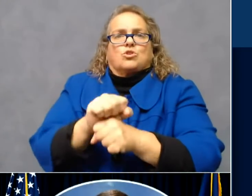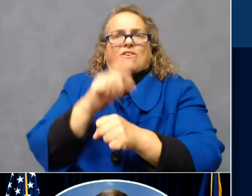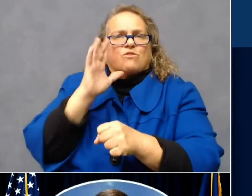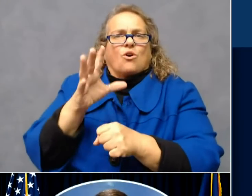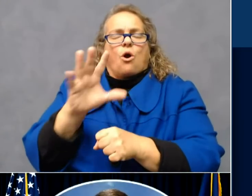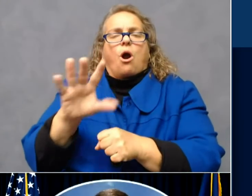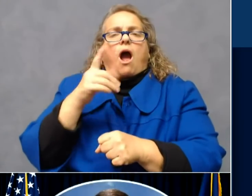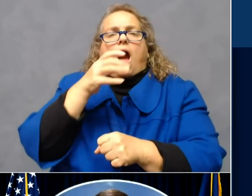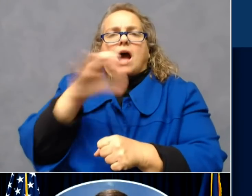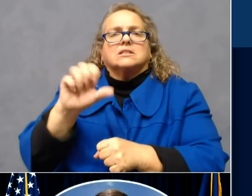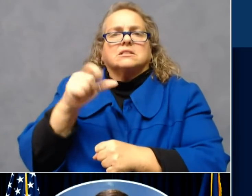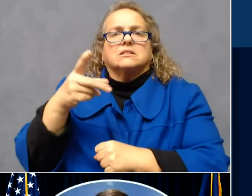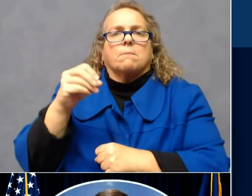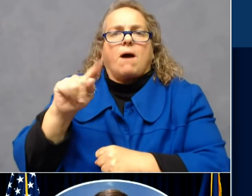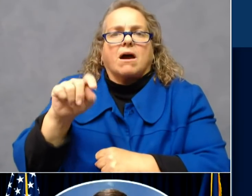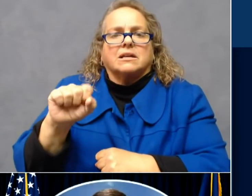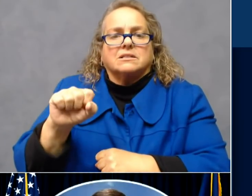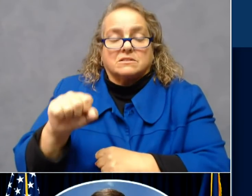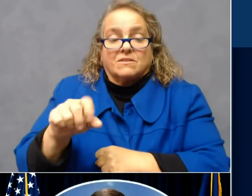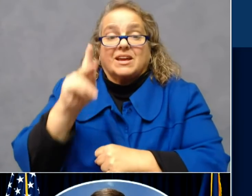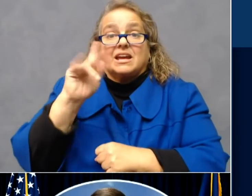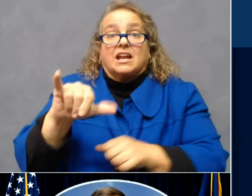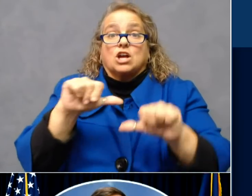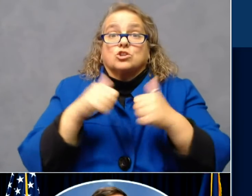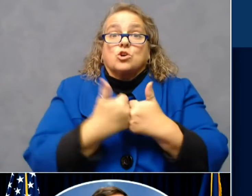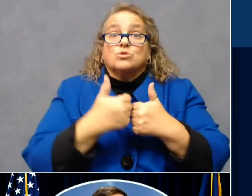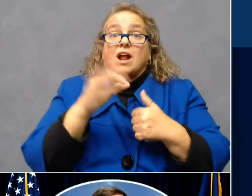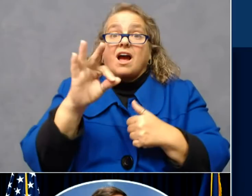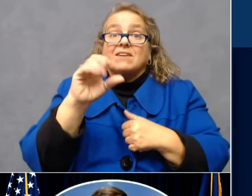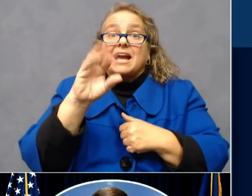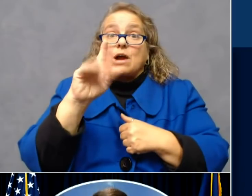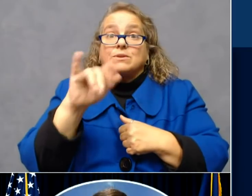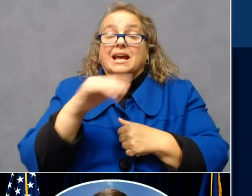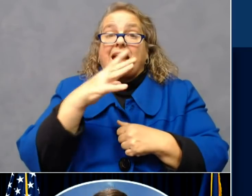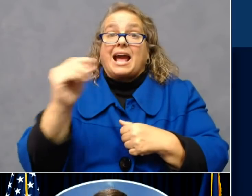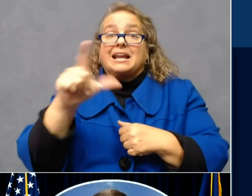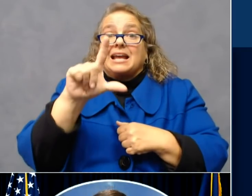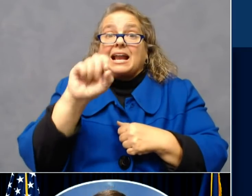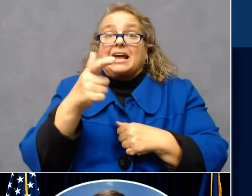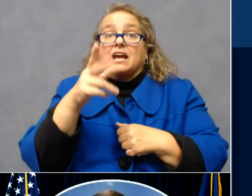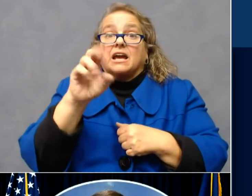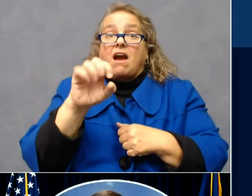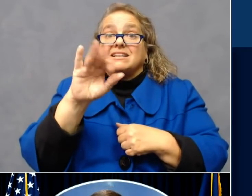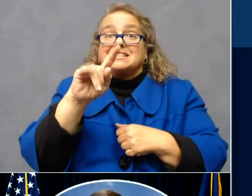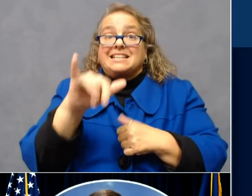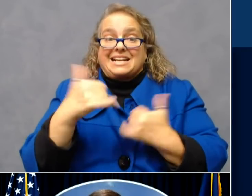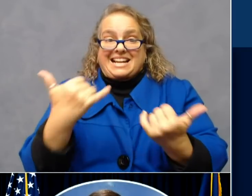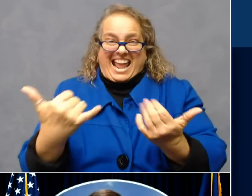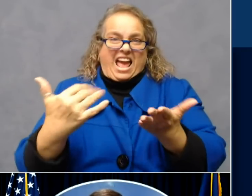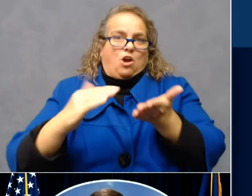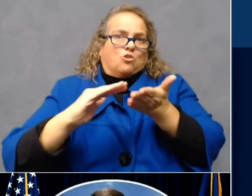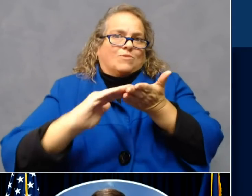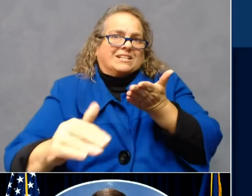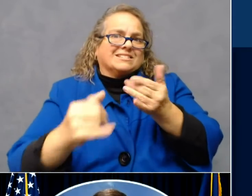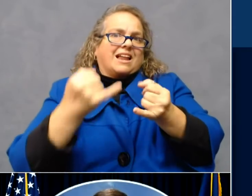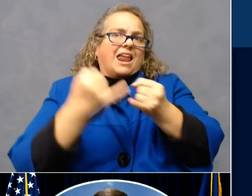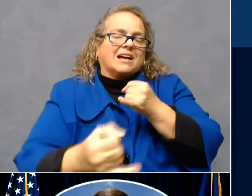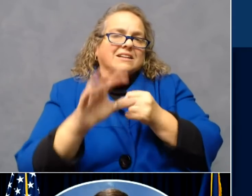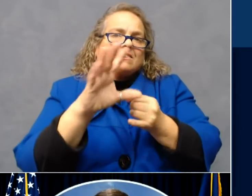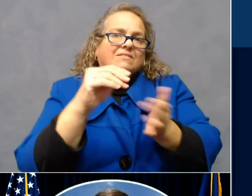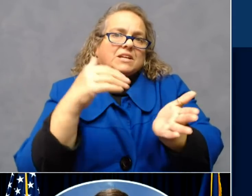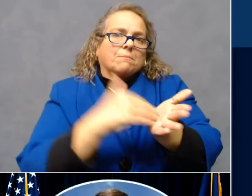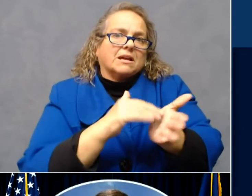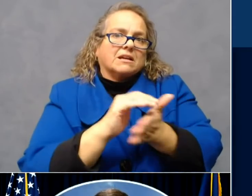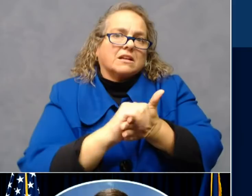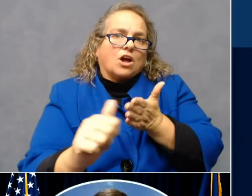Kentucky Association of Counties and the League of Cities, we're now releasing that last $50 million. Approximately 200 cities and counties